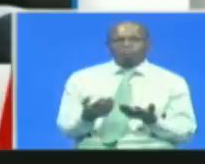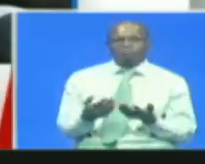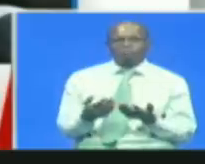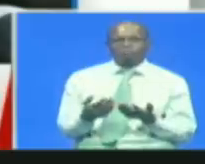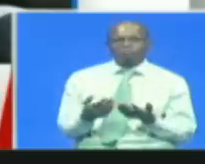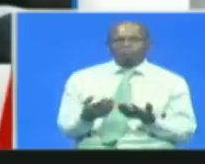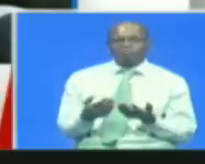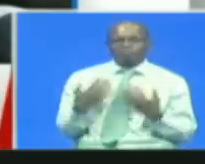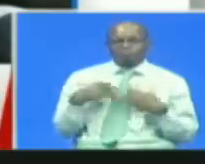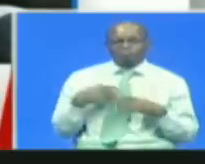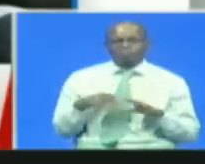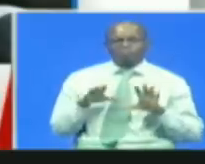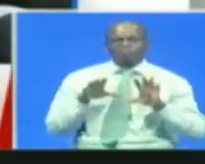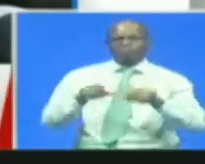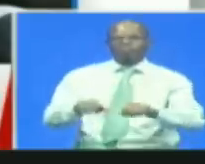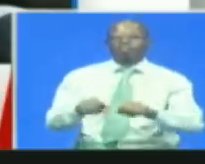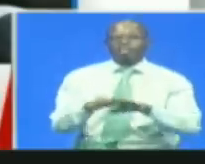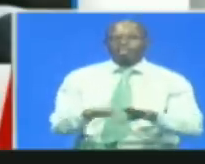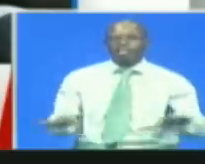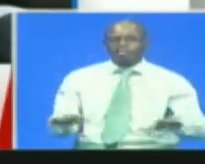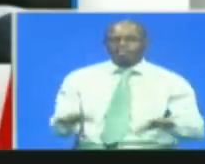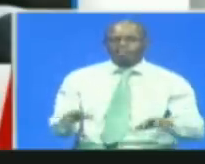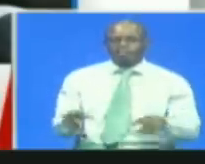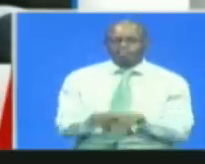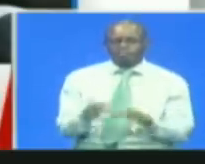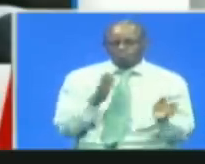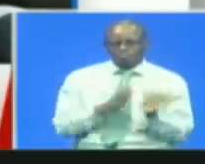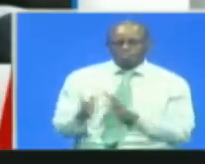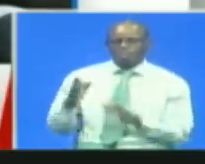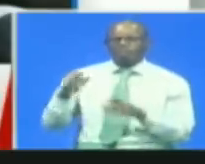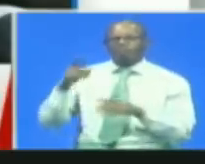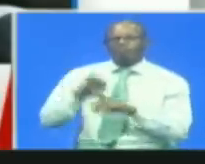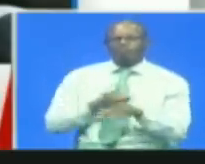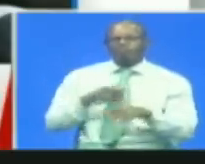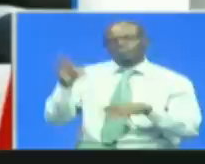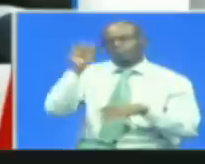land grabs were planned right from within State House.